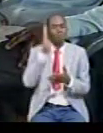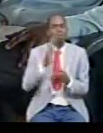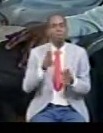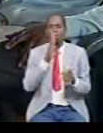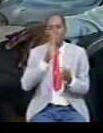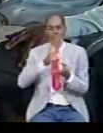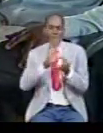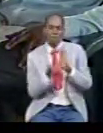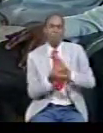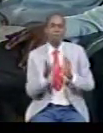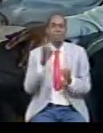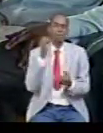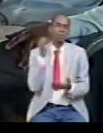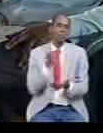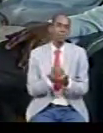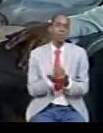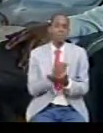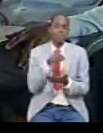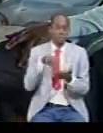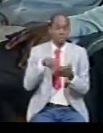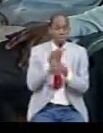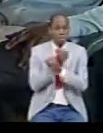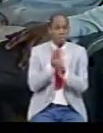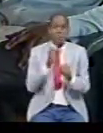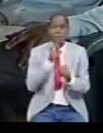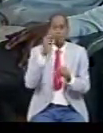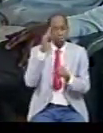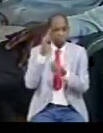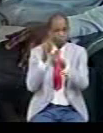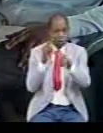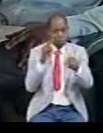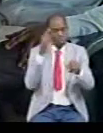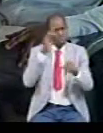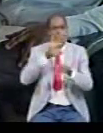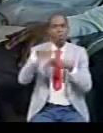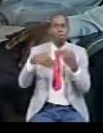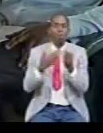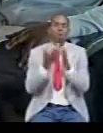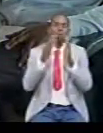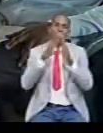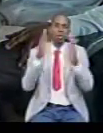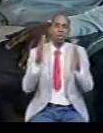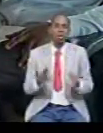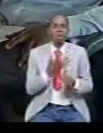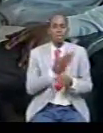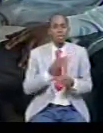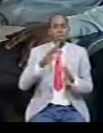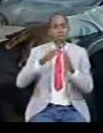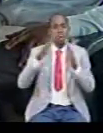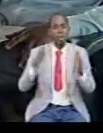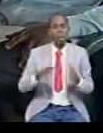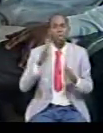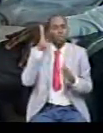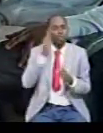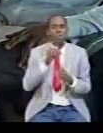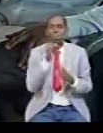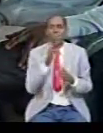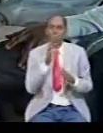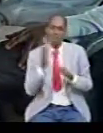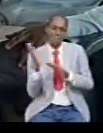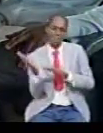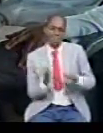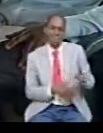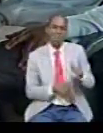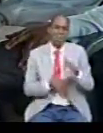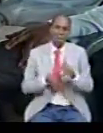converted. This salvation is for you and for your whole house. And your house will not be left out of